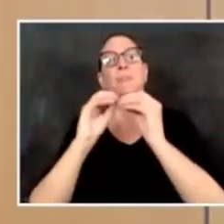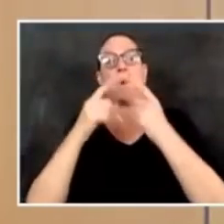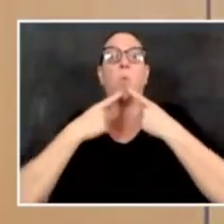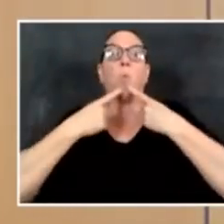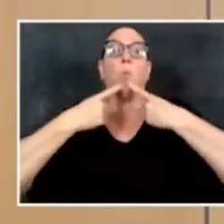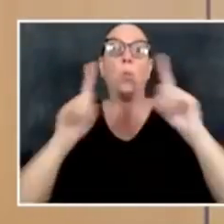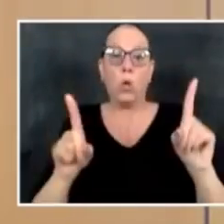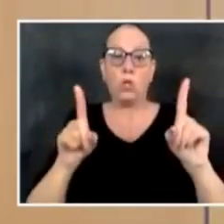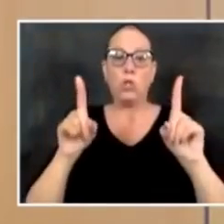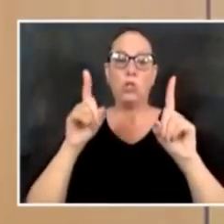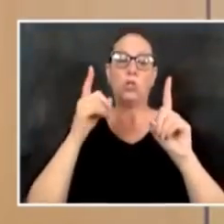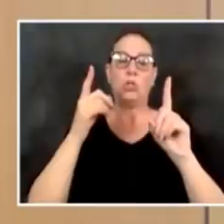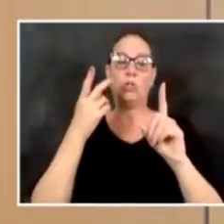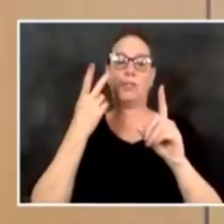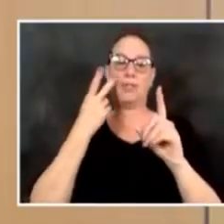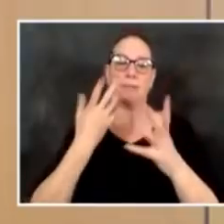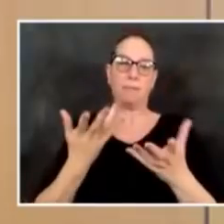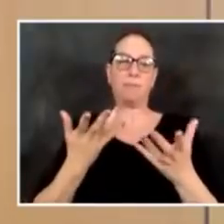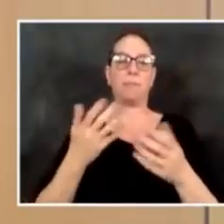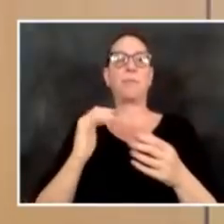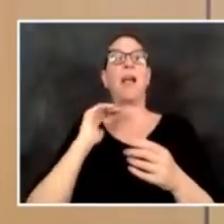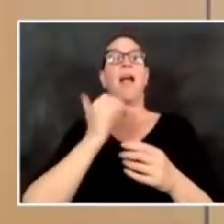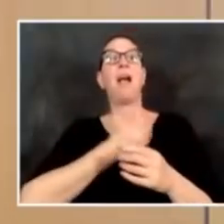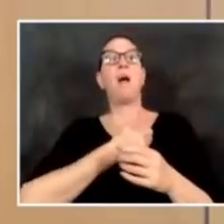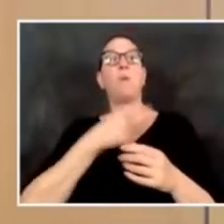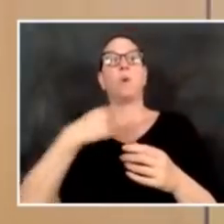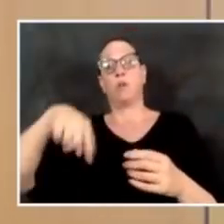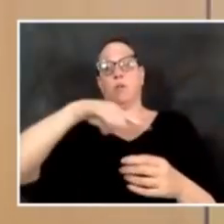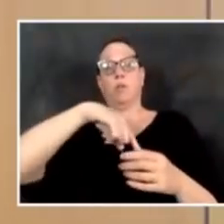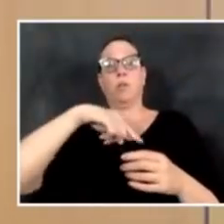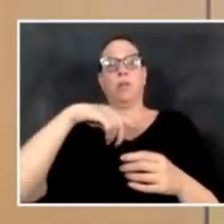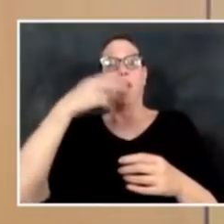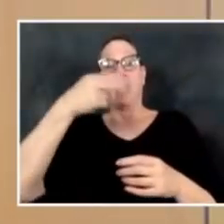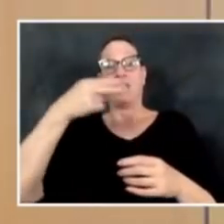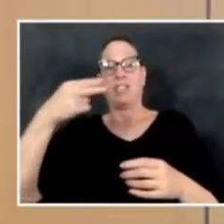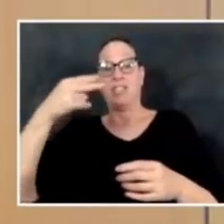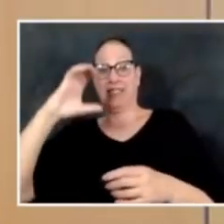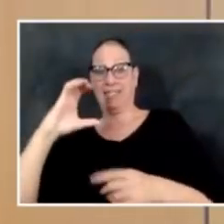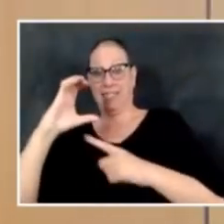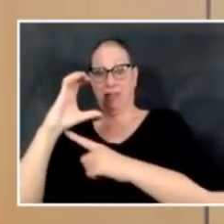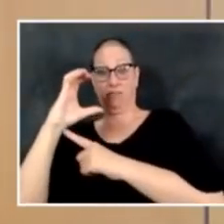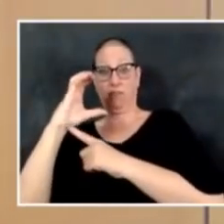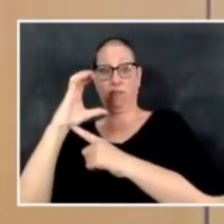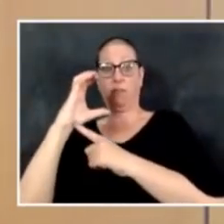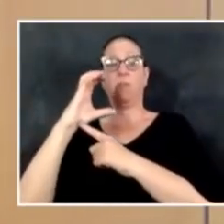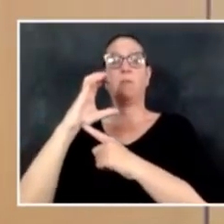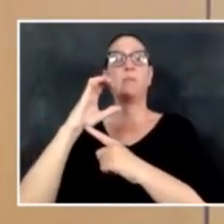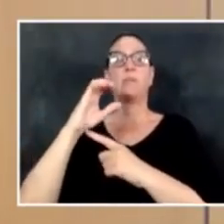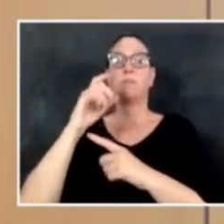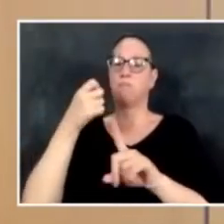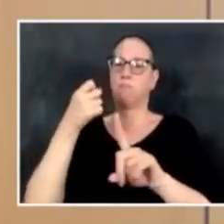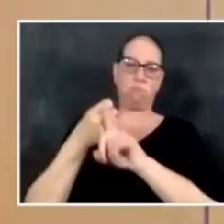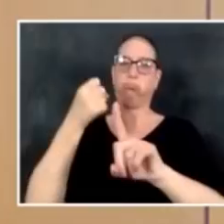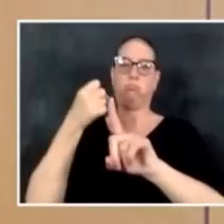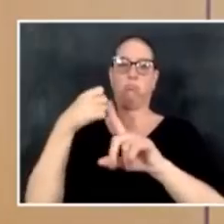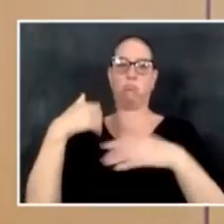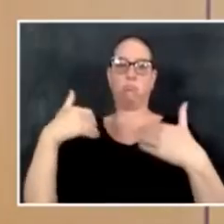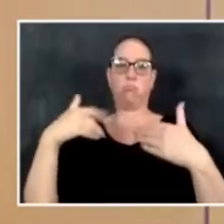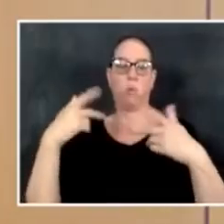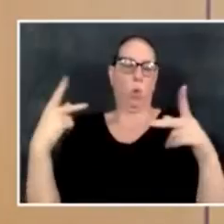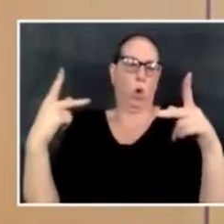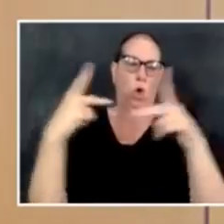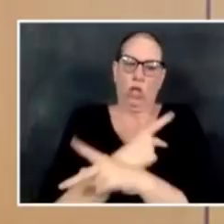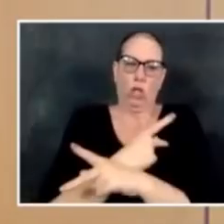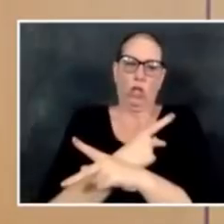has very much been at the forefront of leveraging medications that have